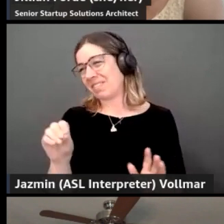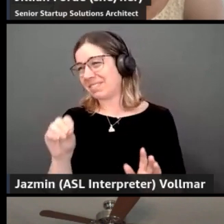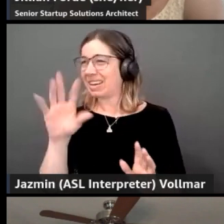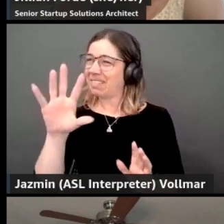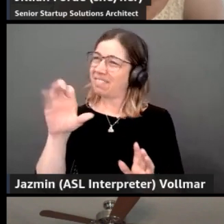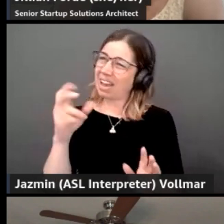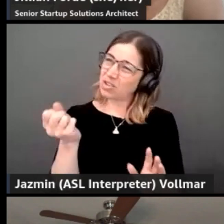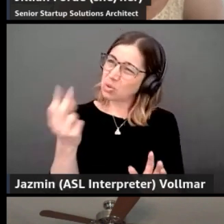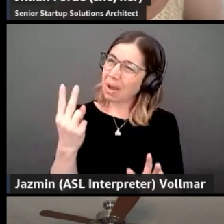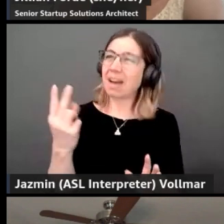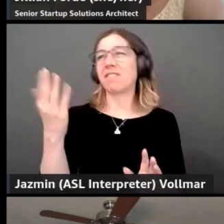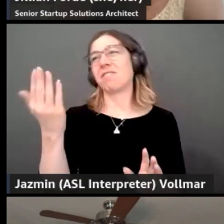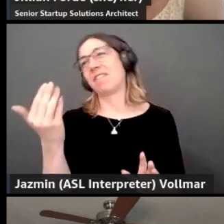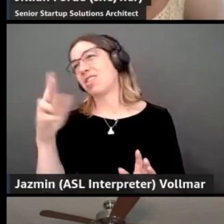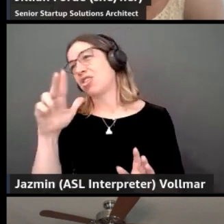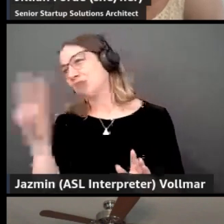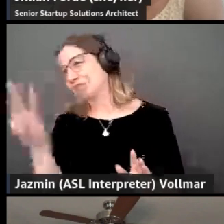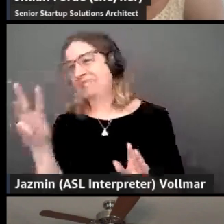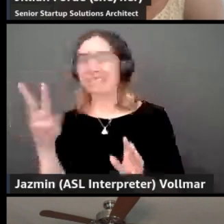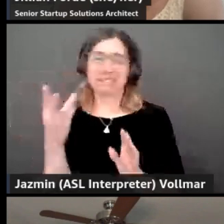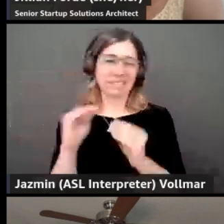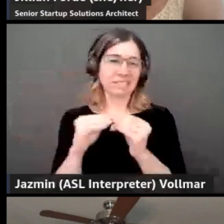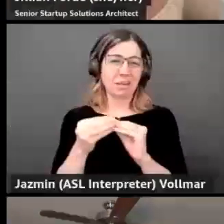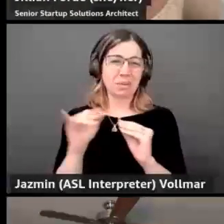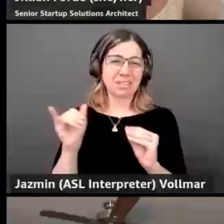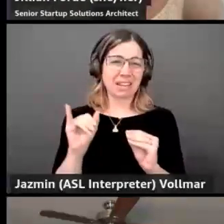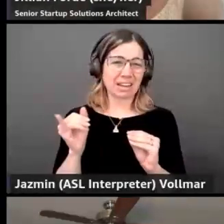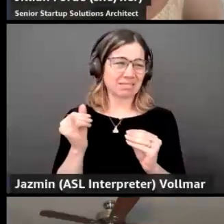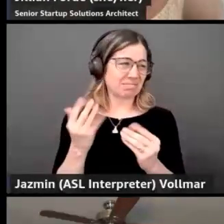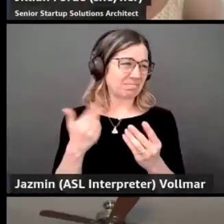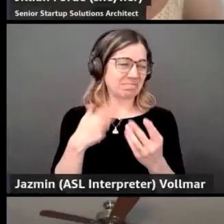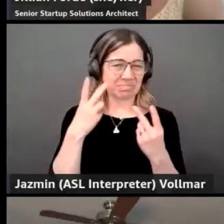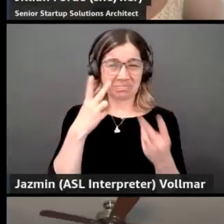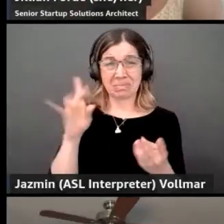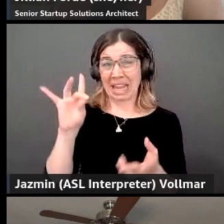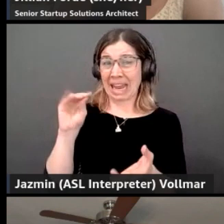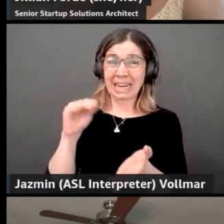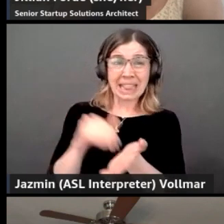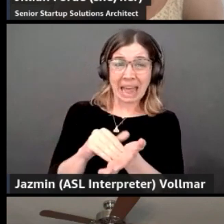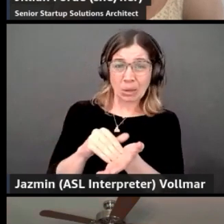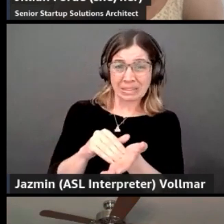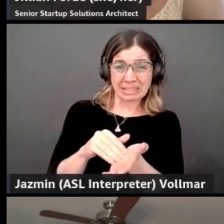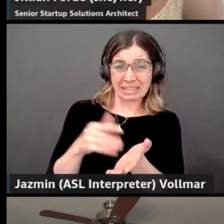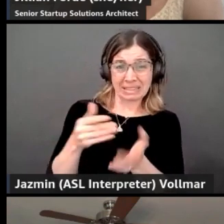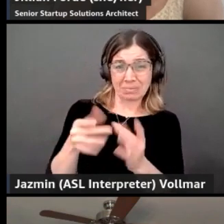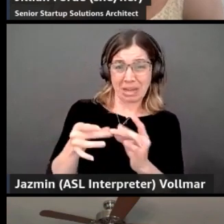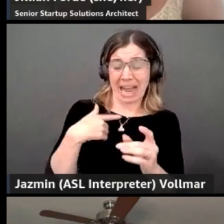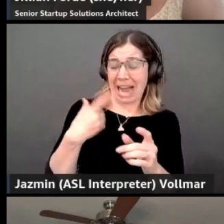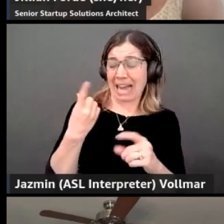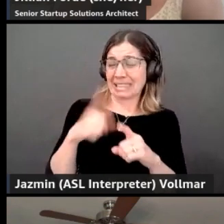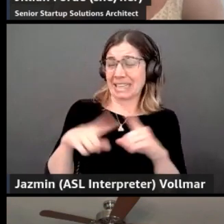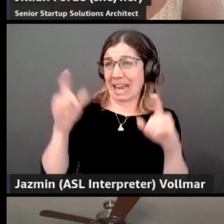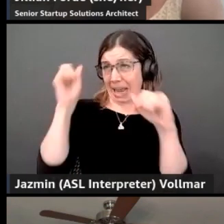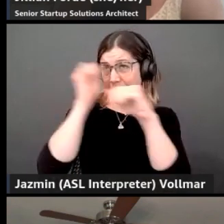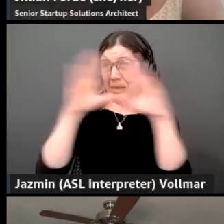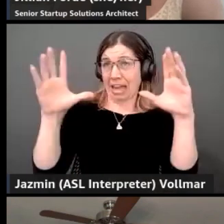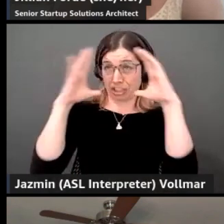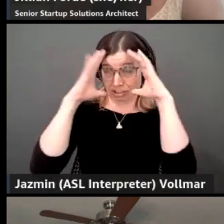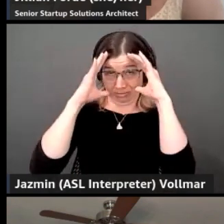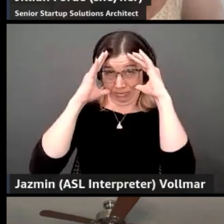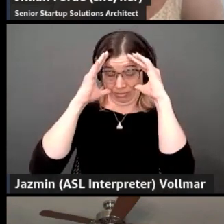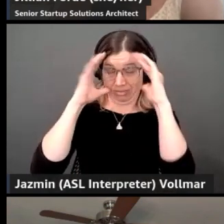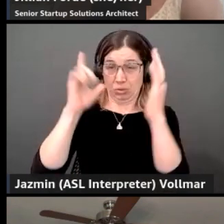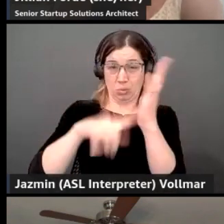512, 1536, and even numbers like, I saw something that was like 80,000 dimensions, which like I still can't imagine, what that is in my head.